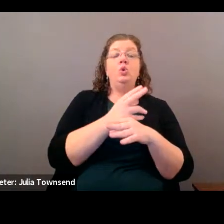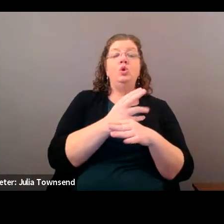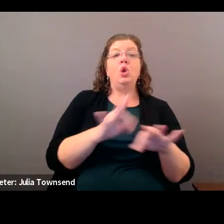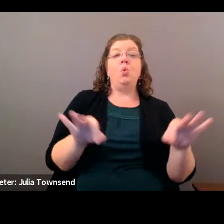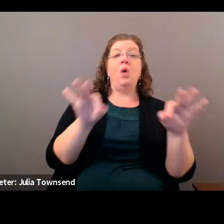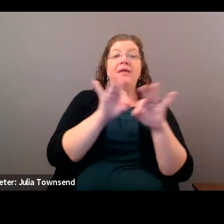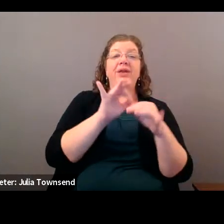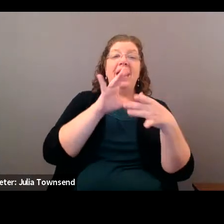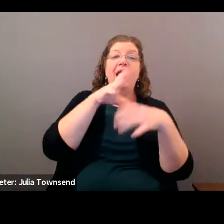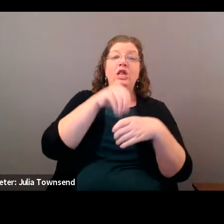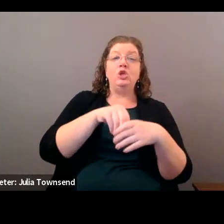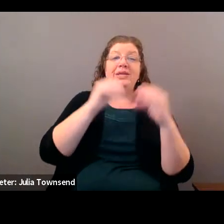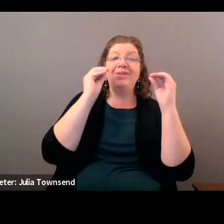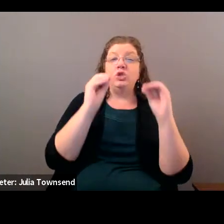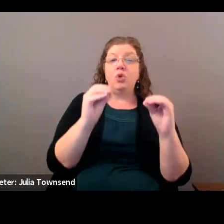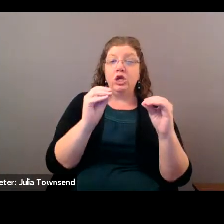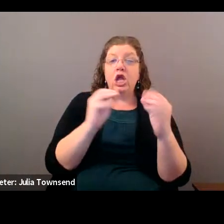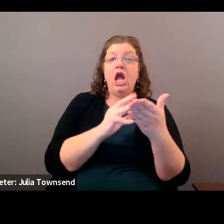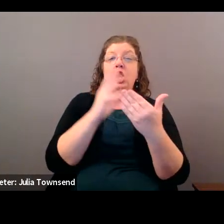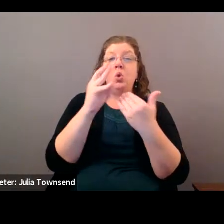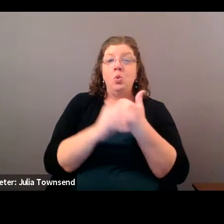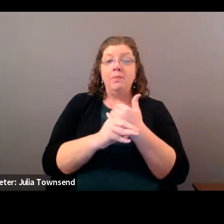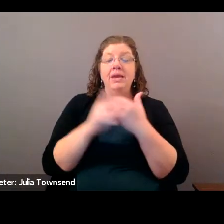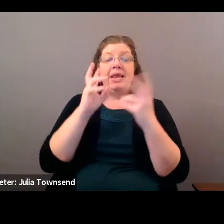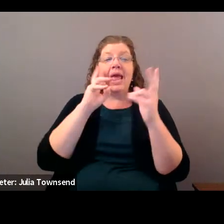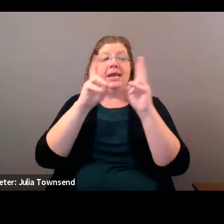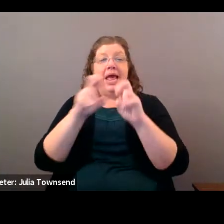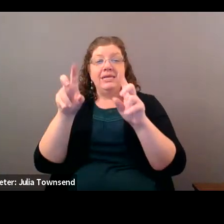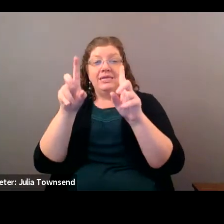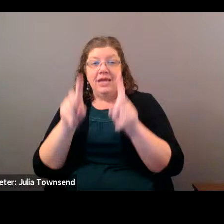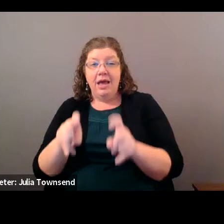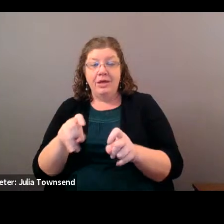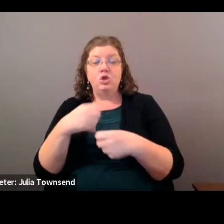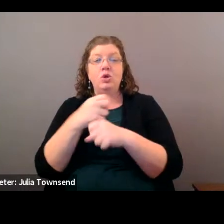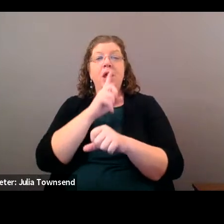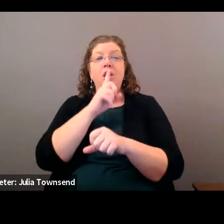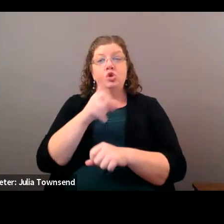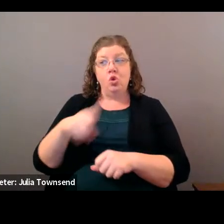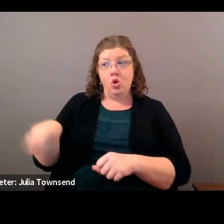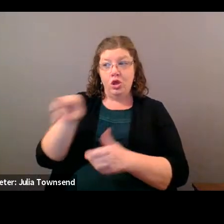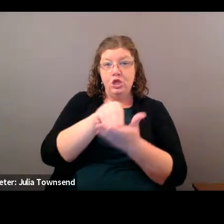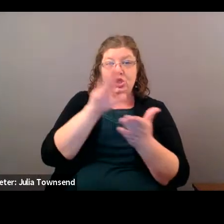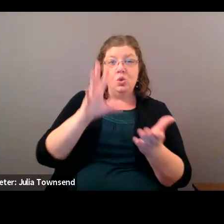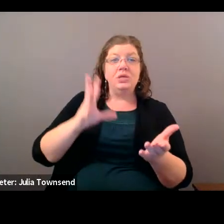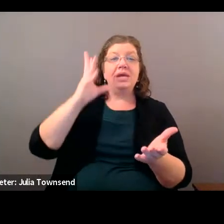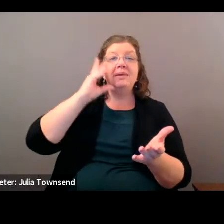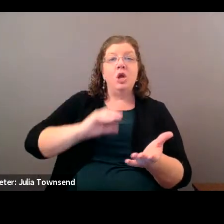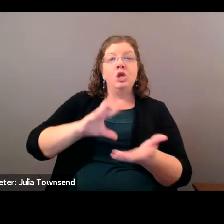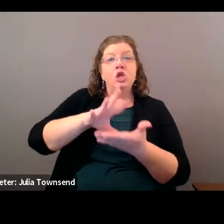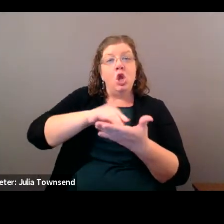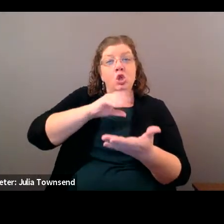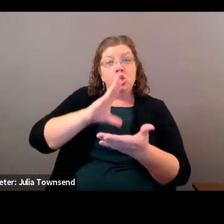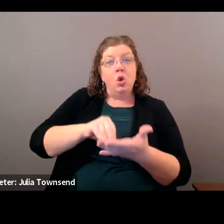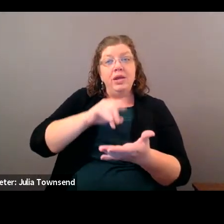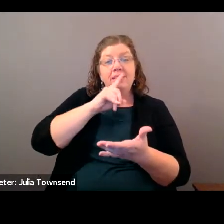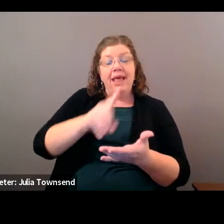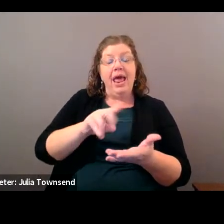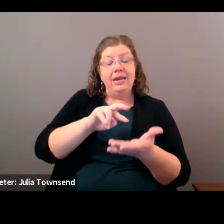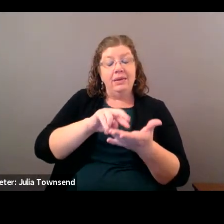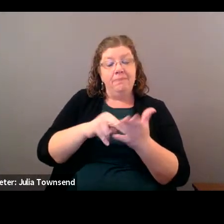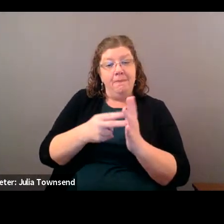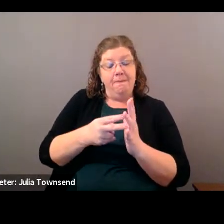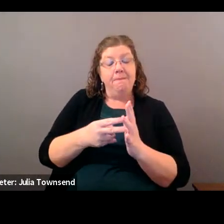inclusive instruction, curriculum, and assessments to ensure our students experience learning that is